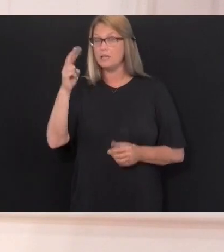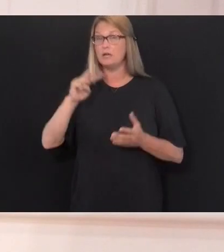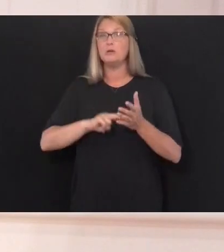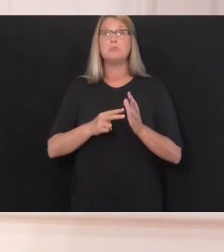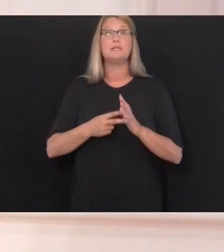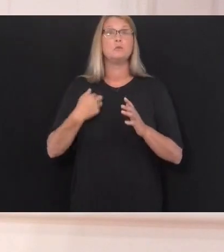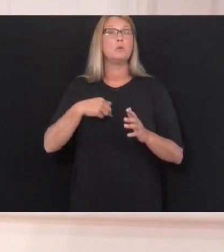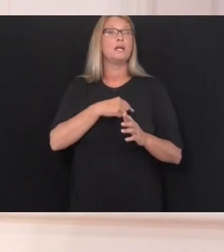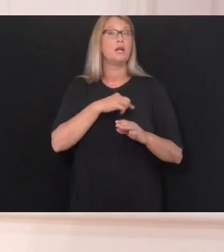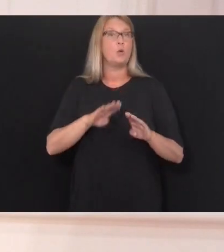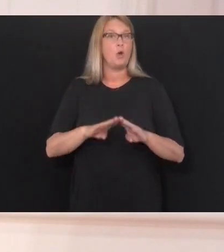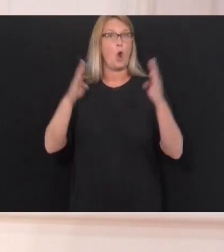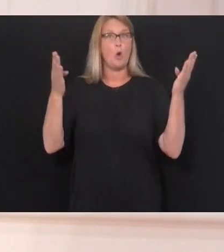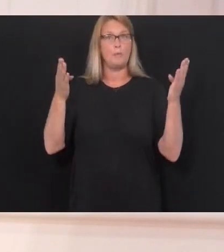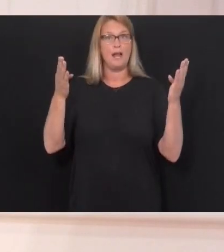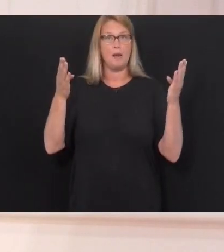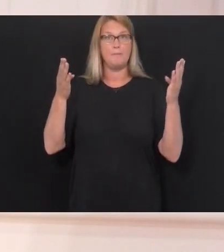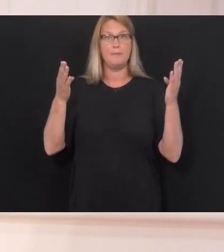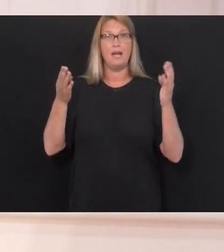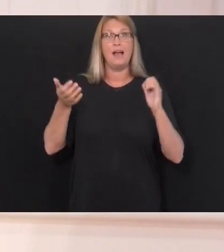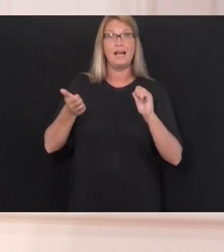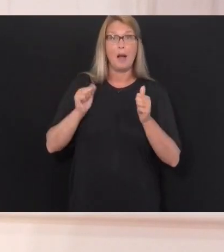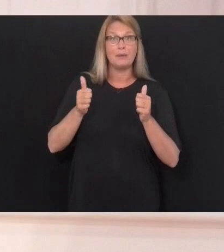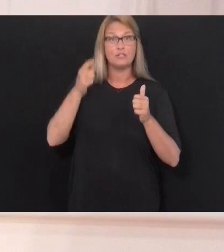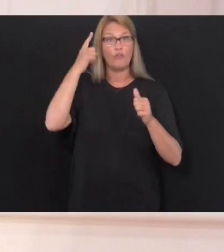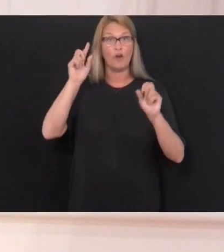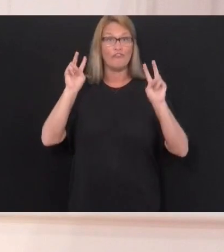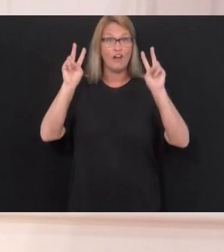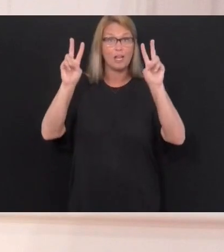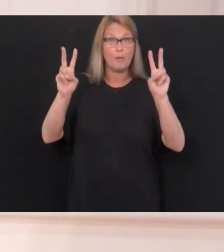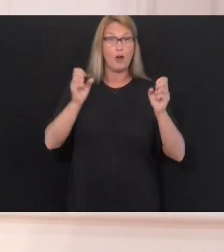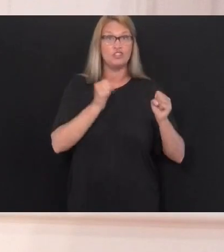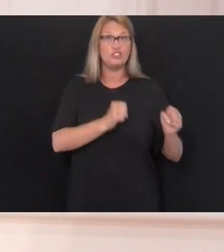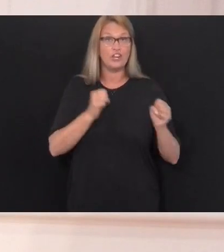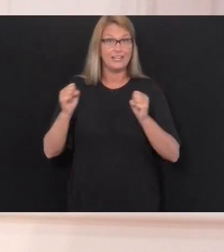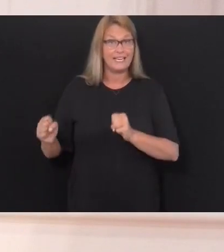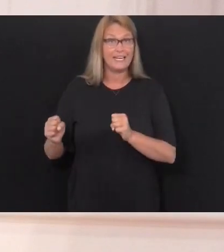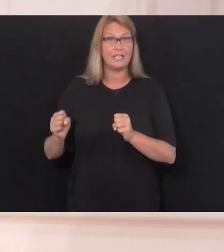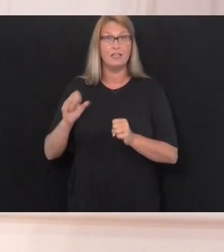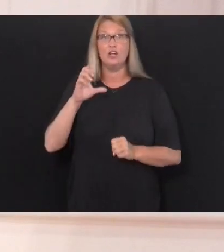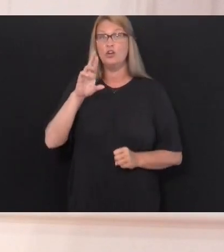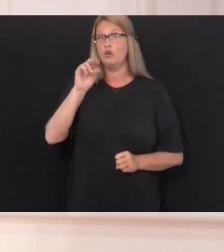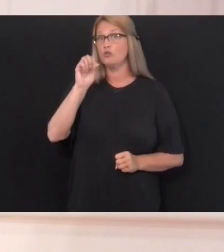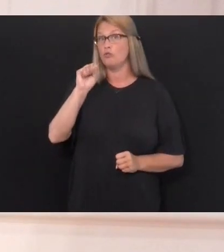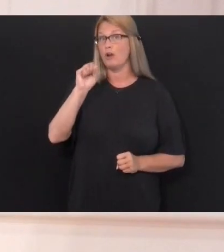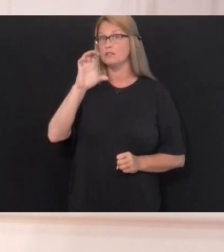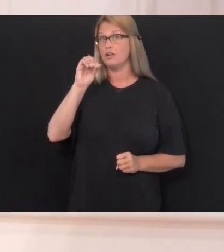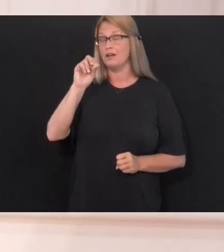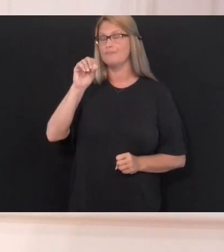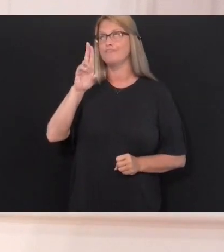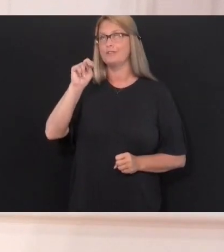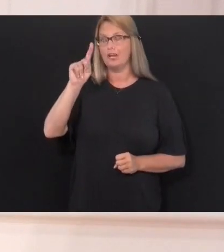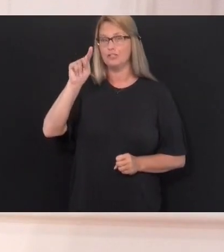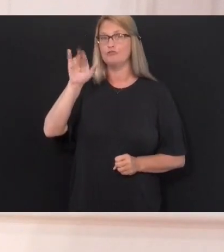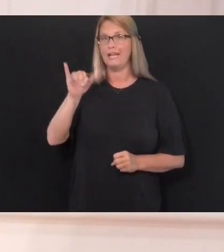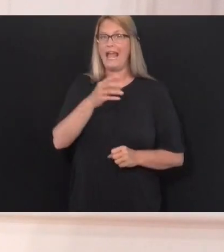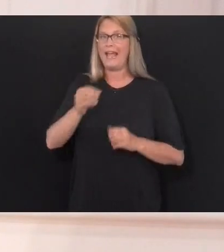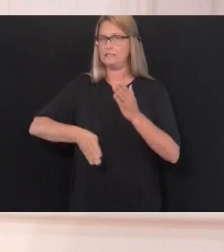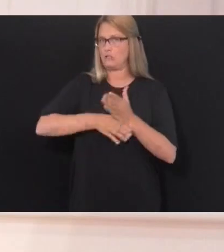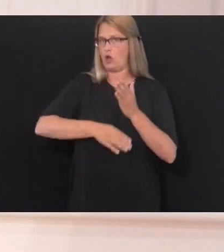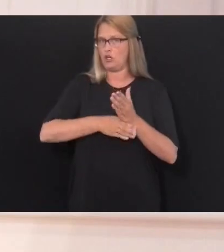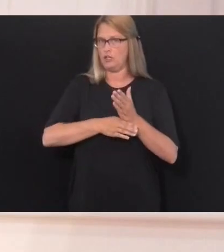maps, follow the guide, follow the website, and if you need help, call 211, and we'll get all the help to you, and we'll get it to you as quickly as we